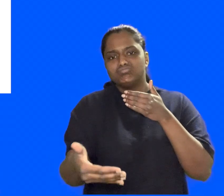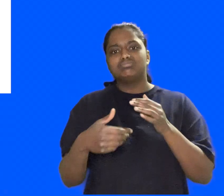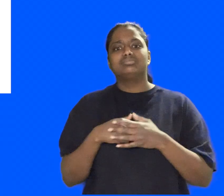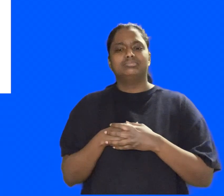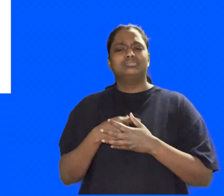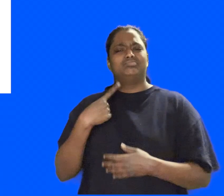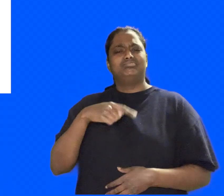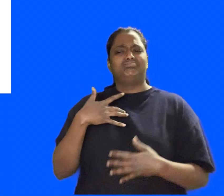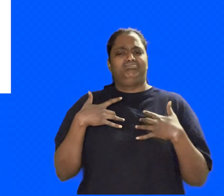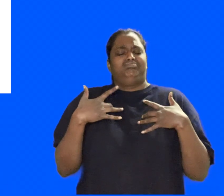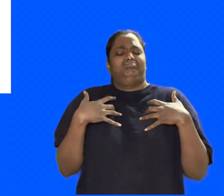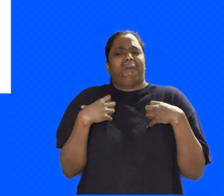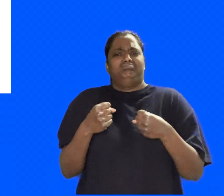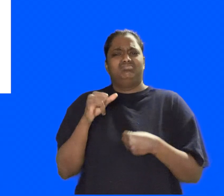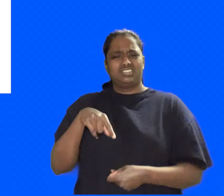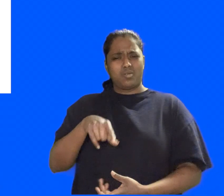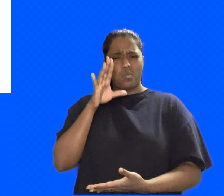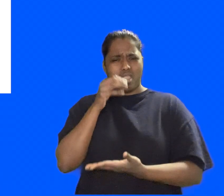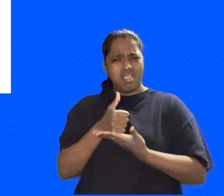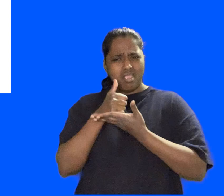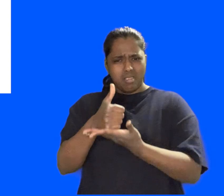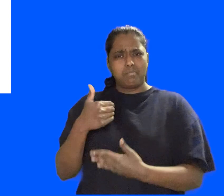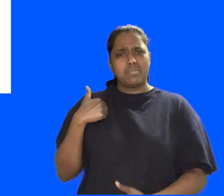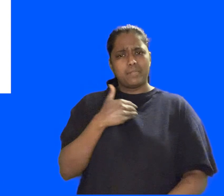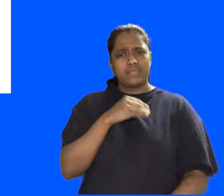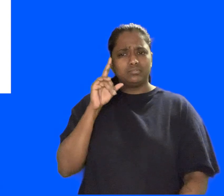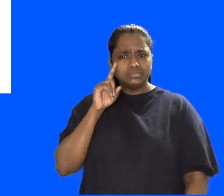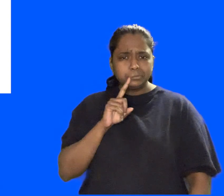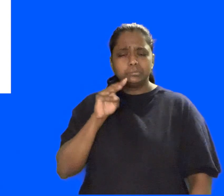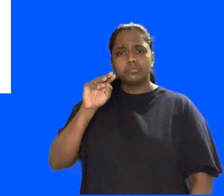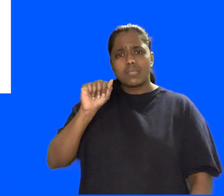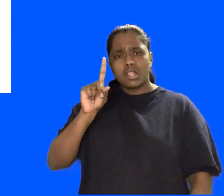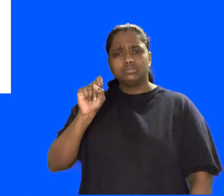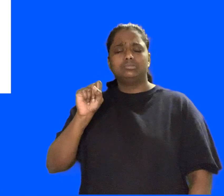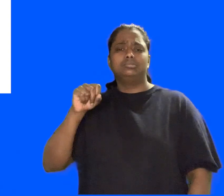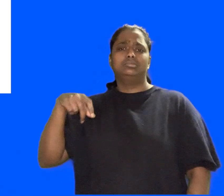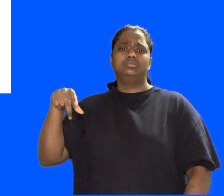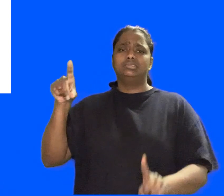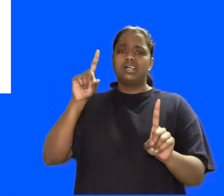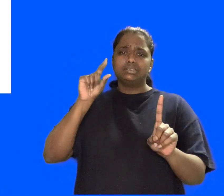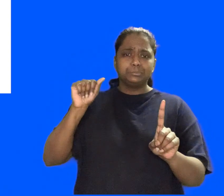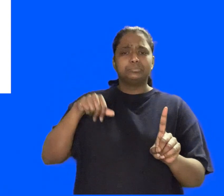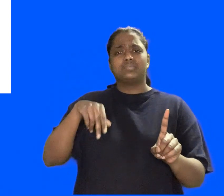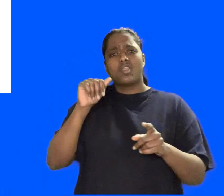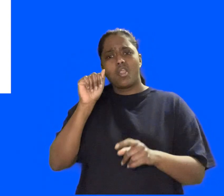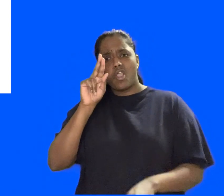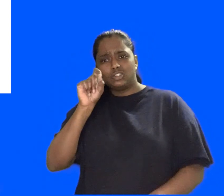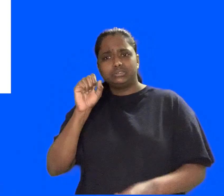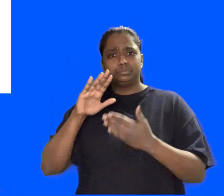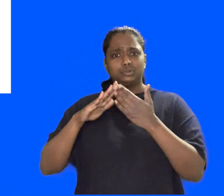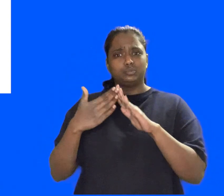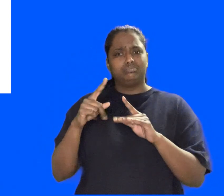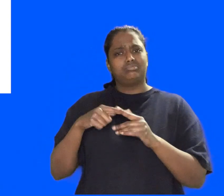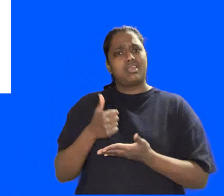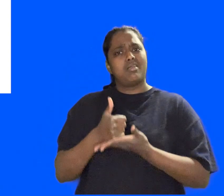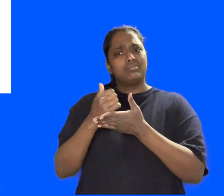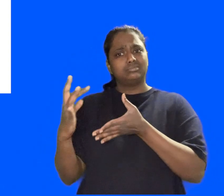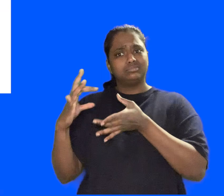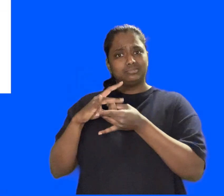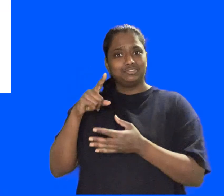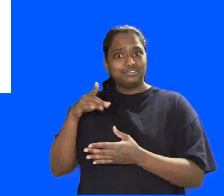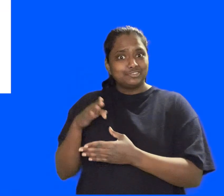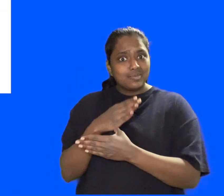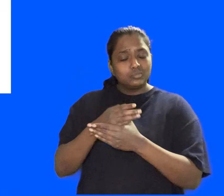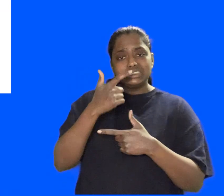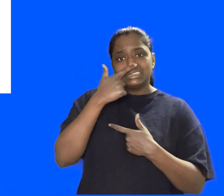can decide if they have shared interests and the possibilities for collaboration will come further down the line. We feel confident that this will help members of the